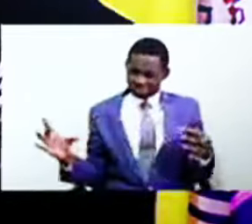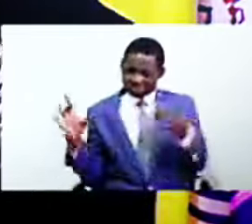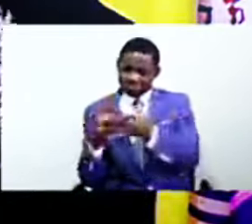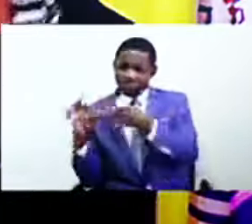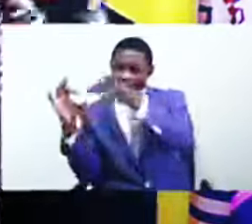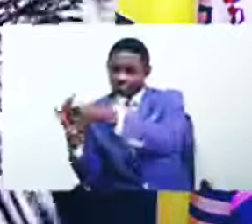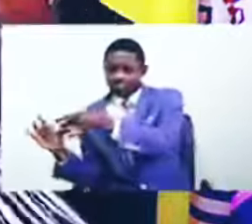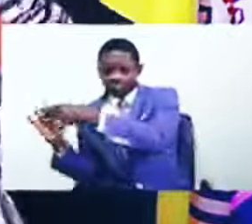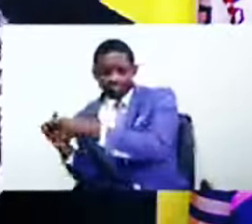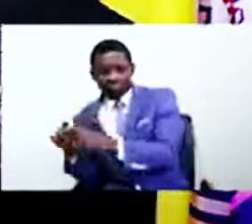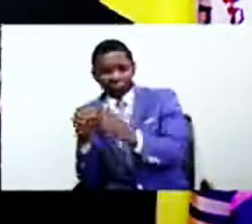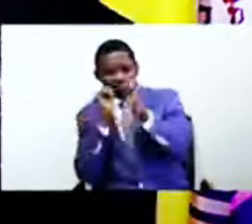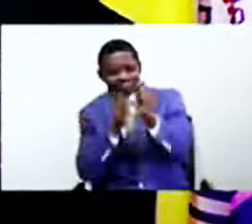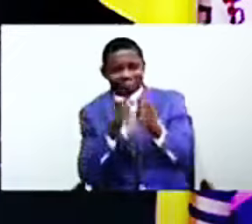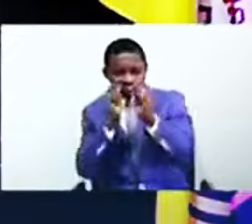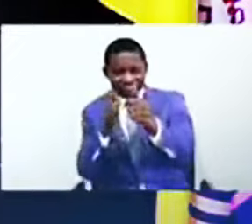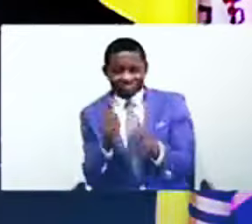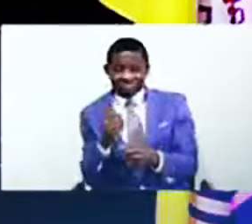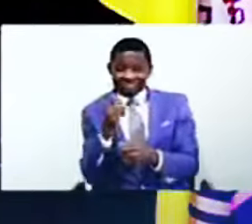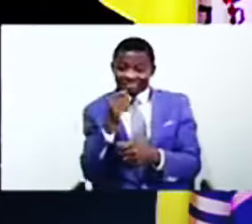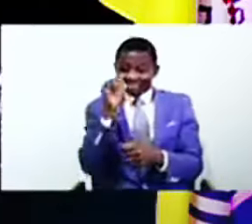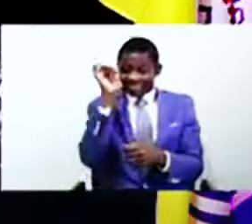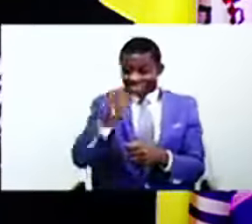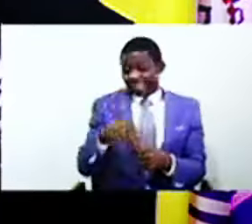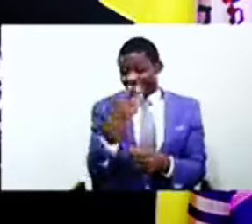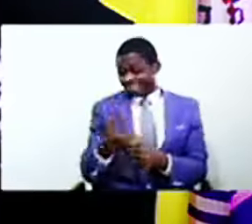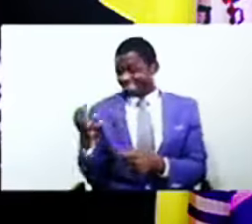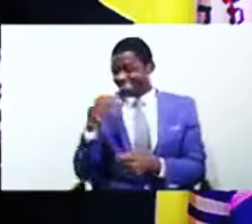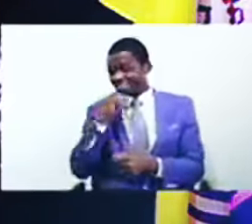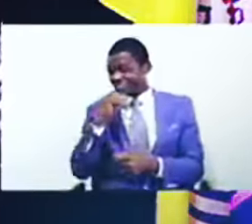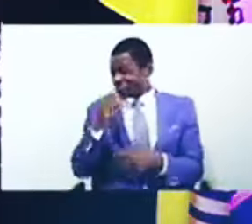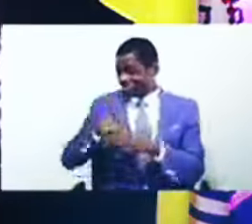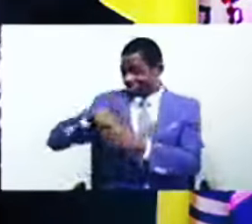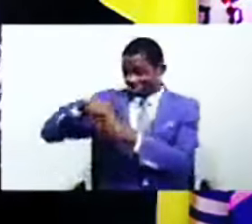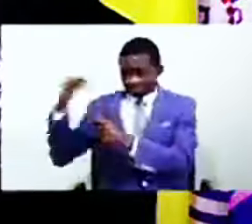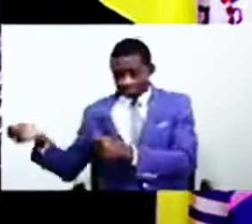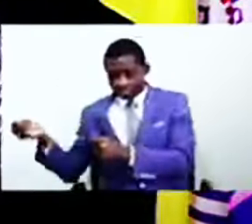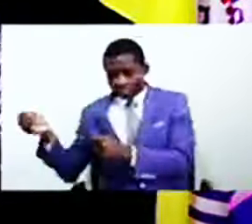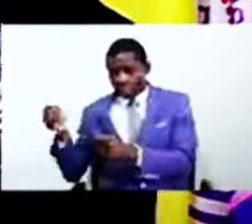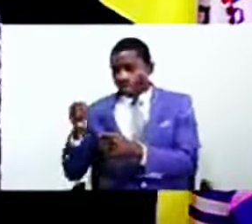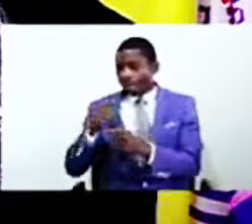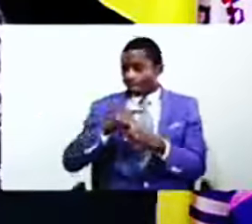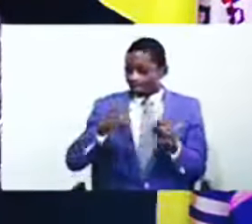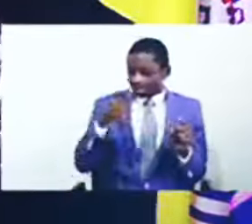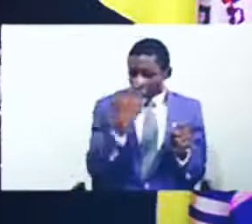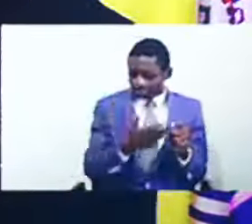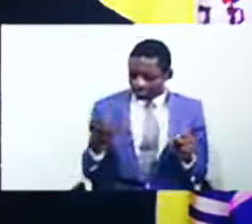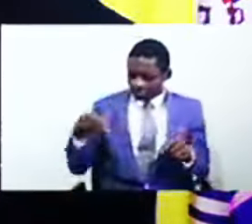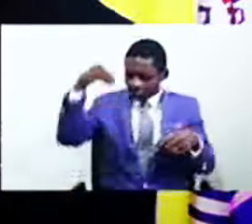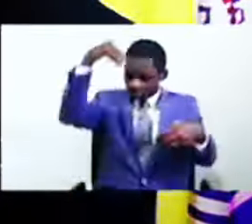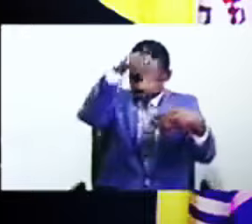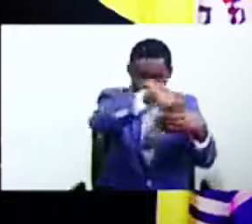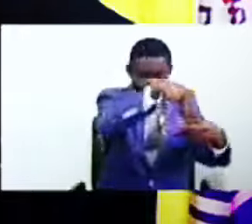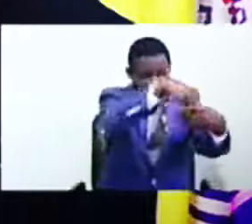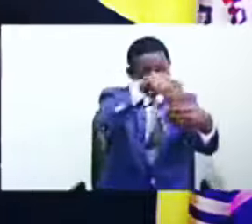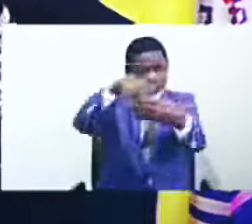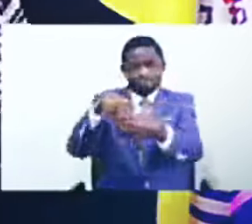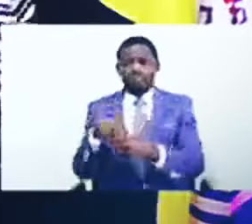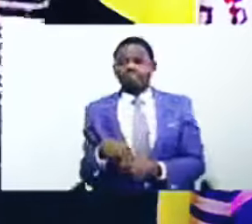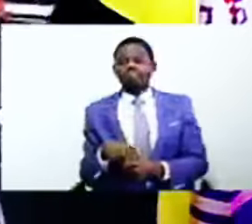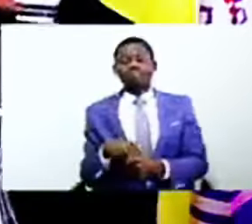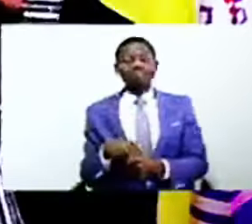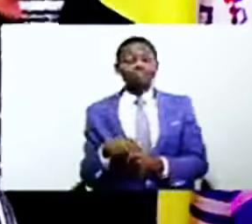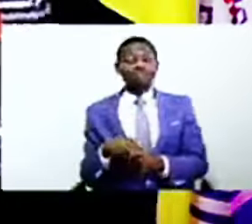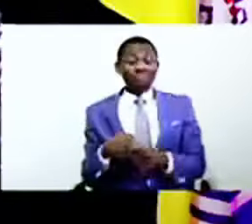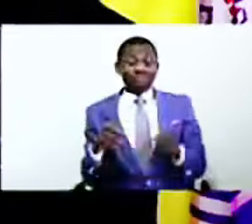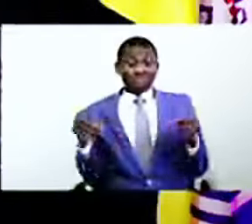those things are not outside you. They are on the inside of you. I'm saying that the Christian